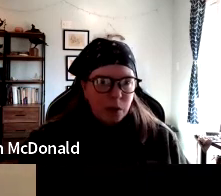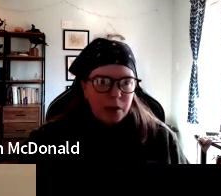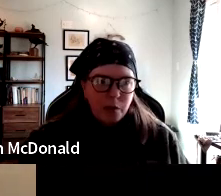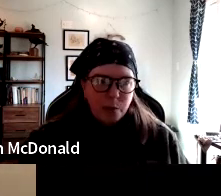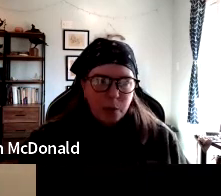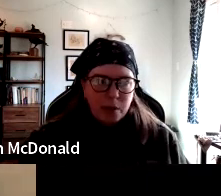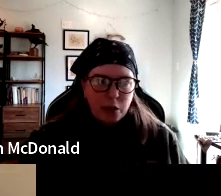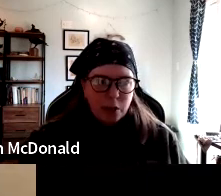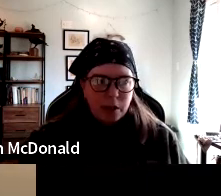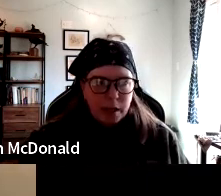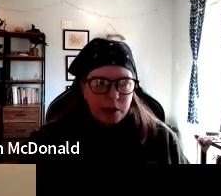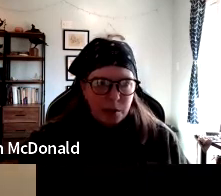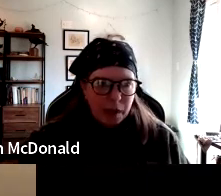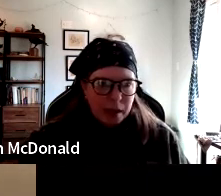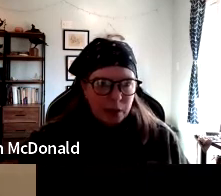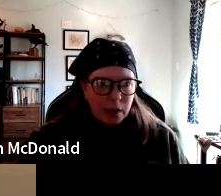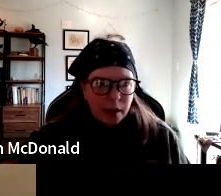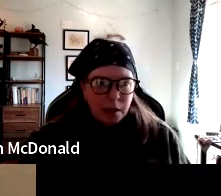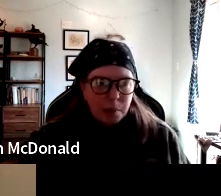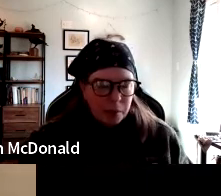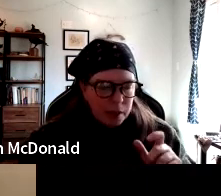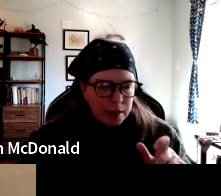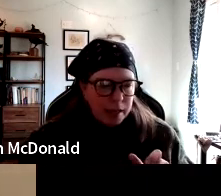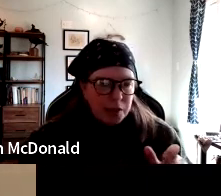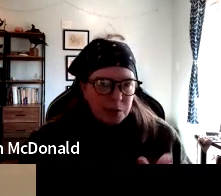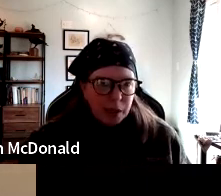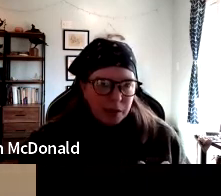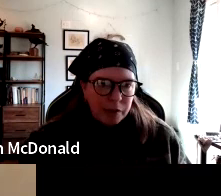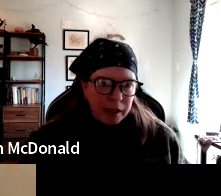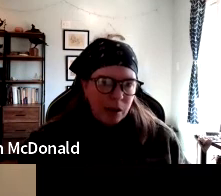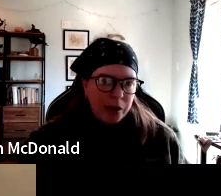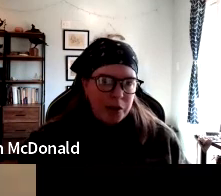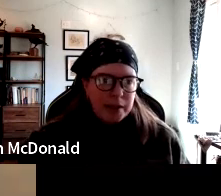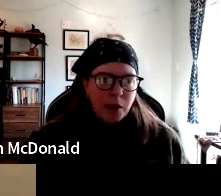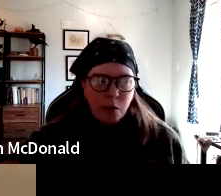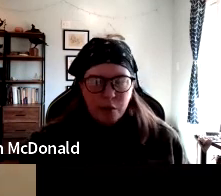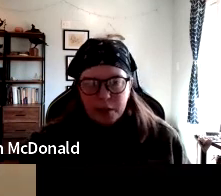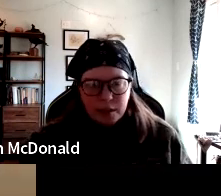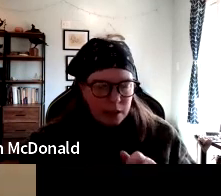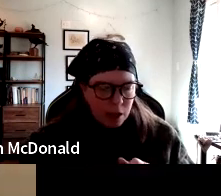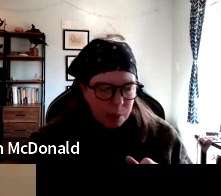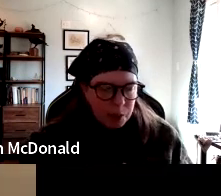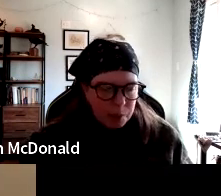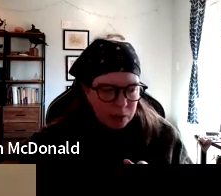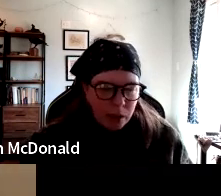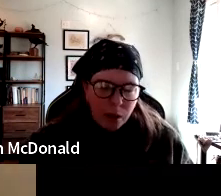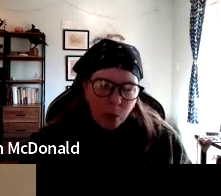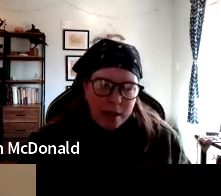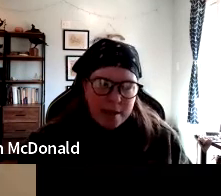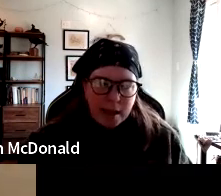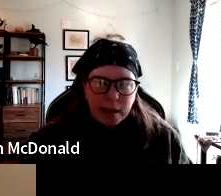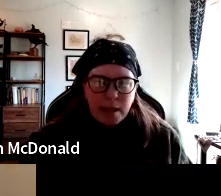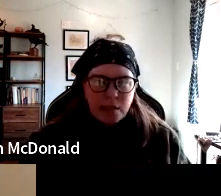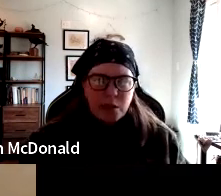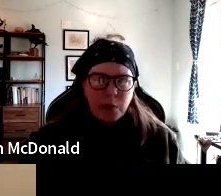And once you've poured the sugar into the bottle, you might want to take a smell very cautiously over the top of the bottle. What